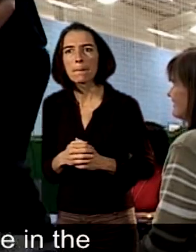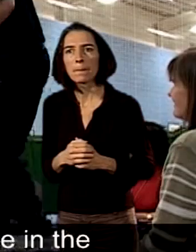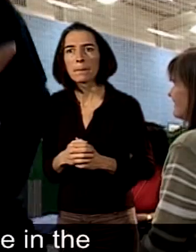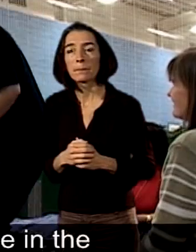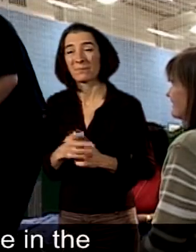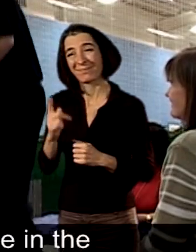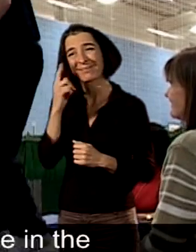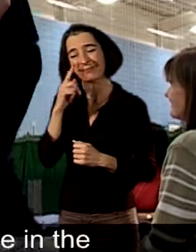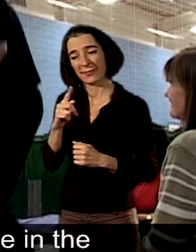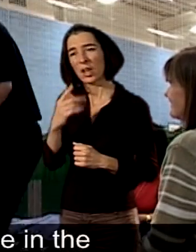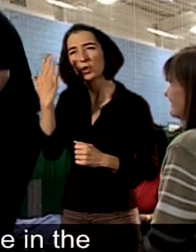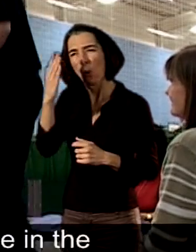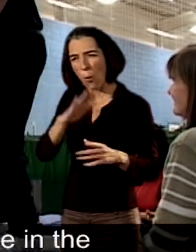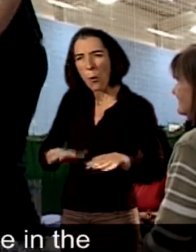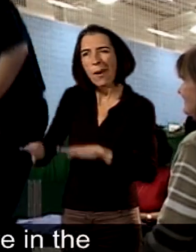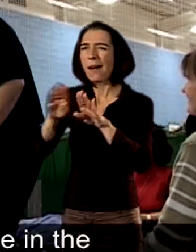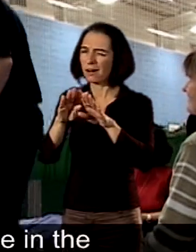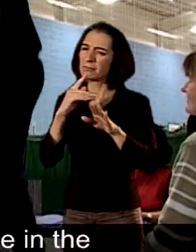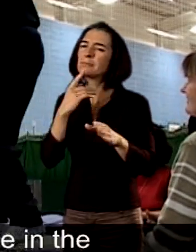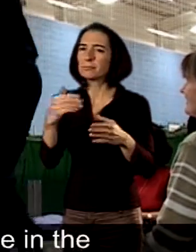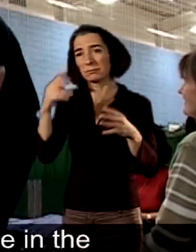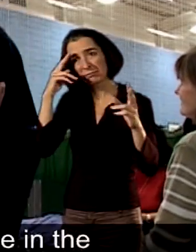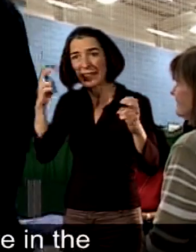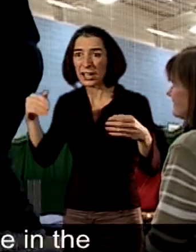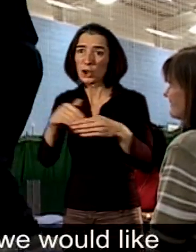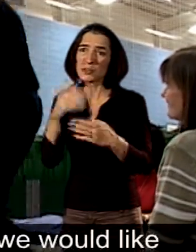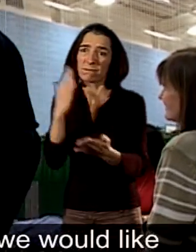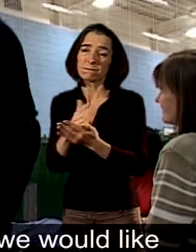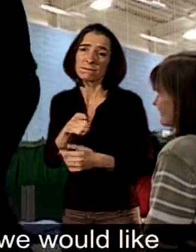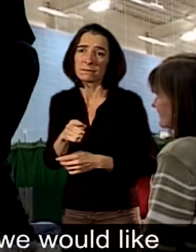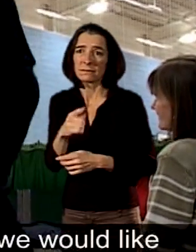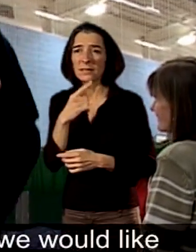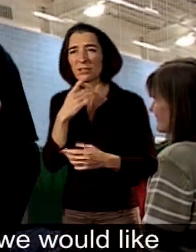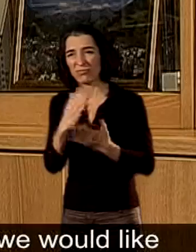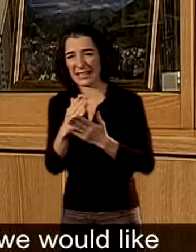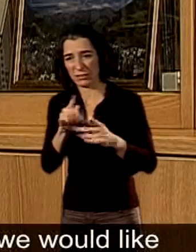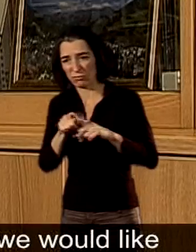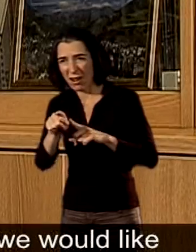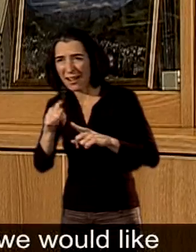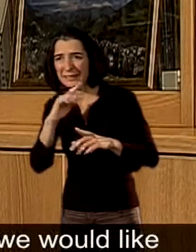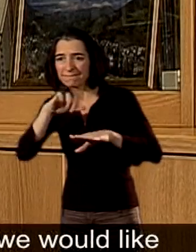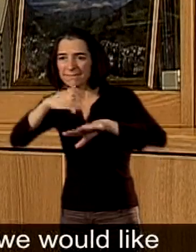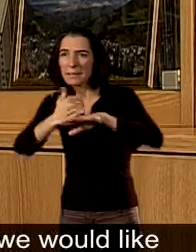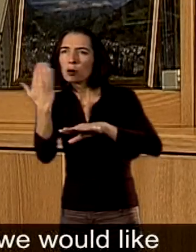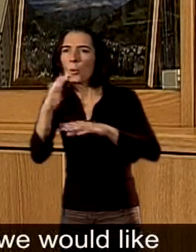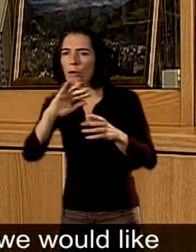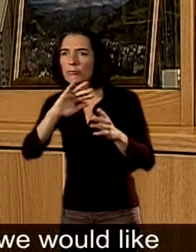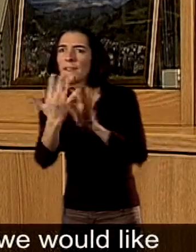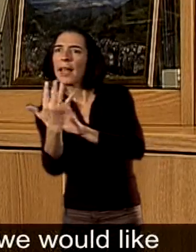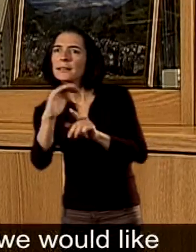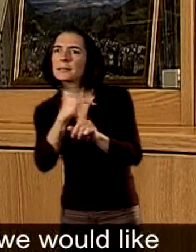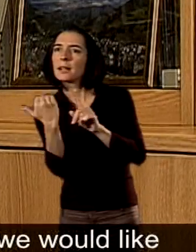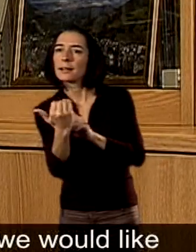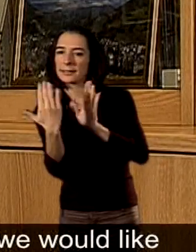I think the school is inclusive in the widest sense. I guess what we're trying to do is have a school that reflects what we would like to see society out